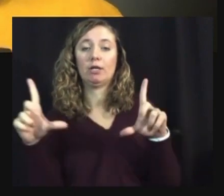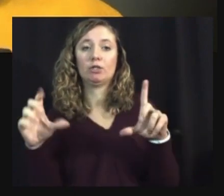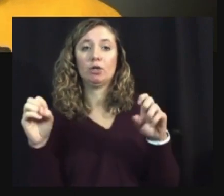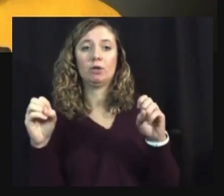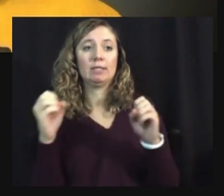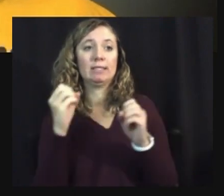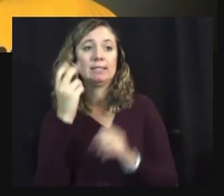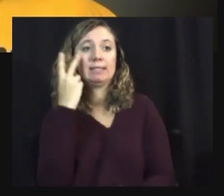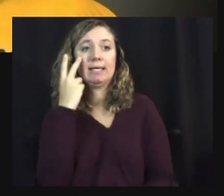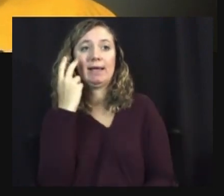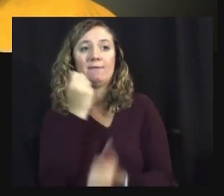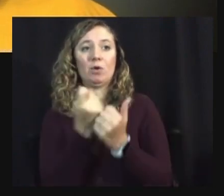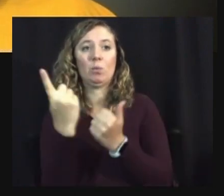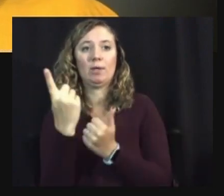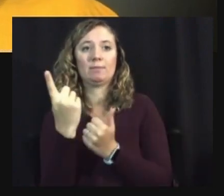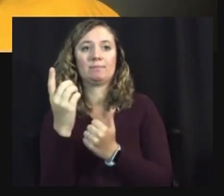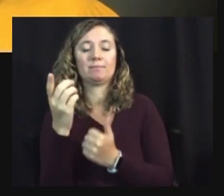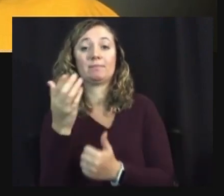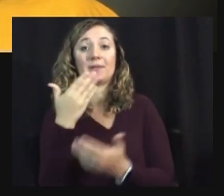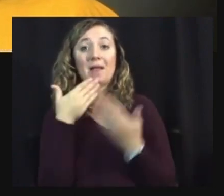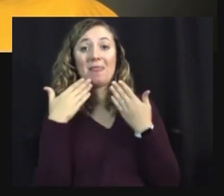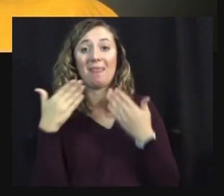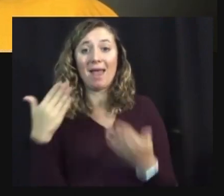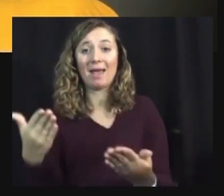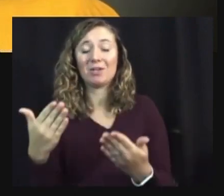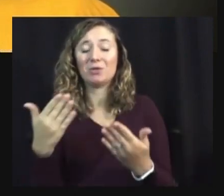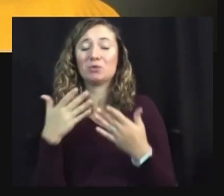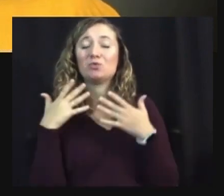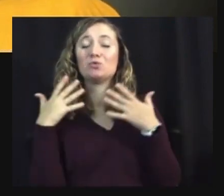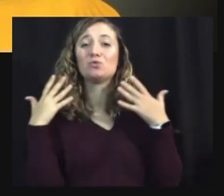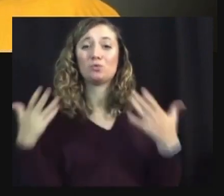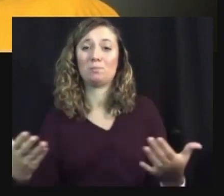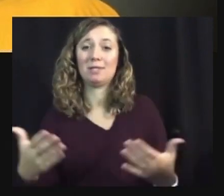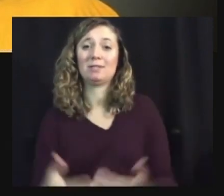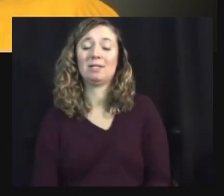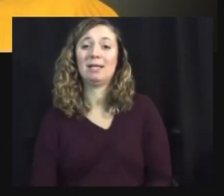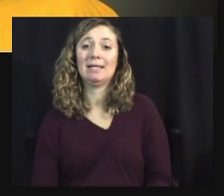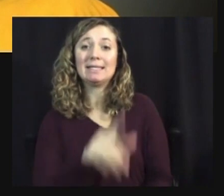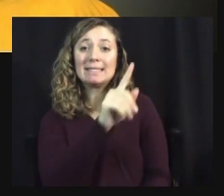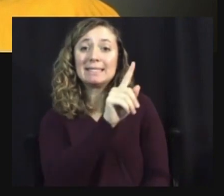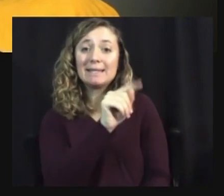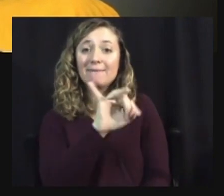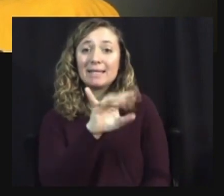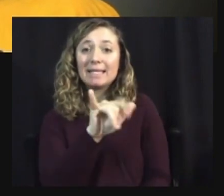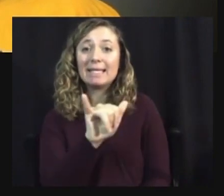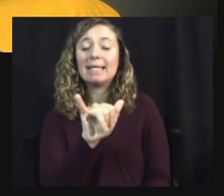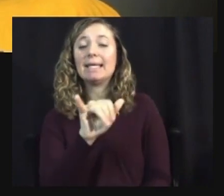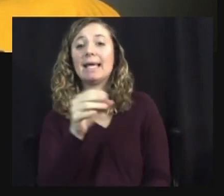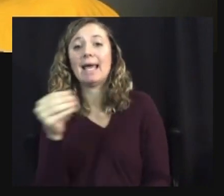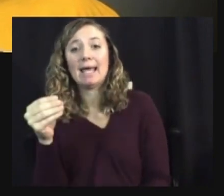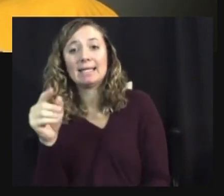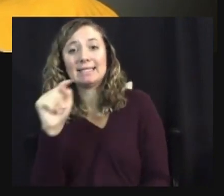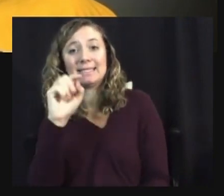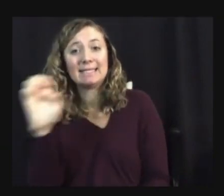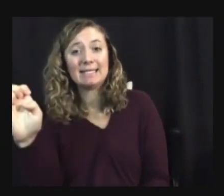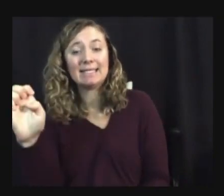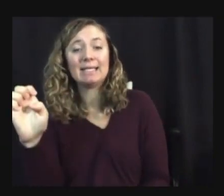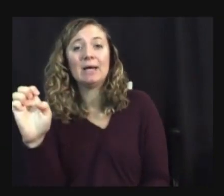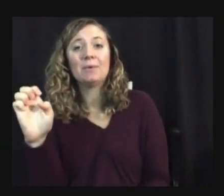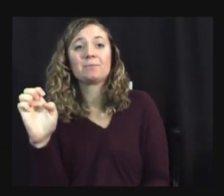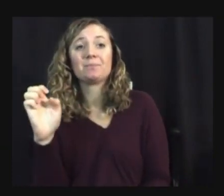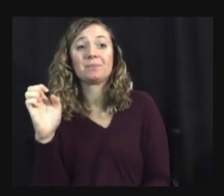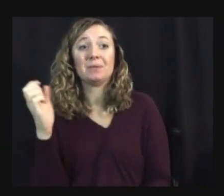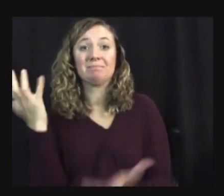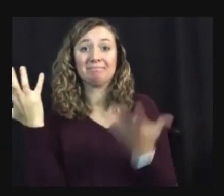everyone. Thank you so much, Tiffany and T. We did